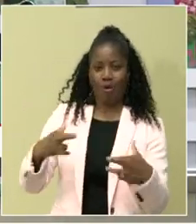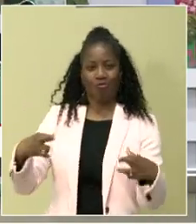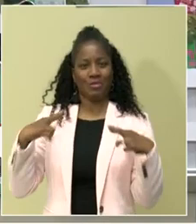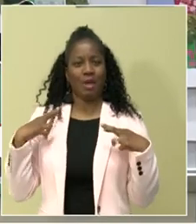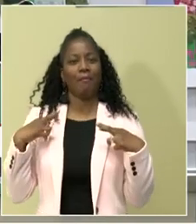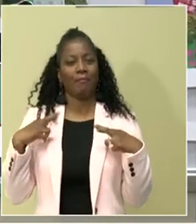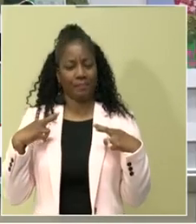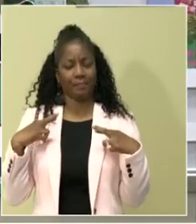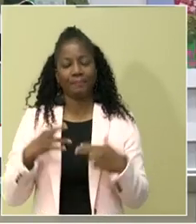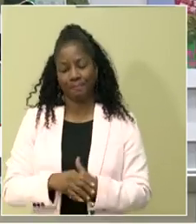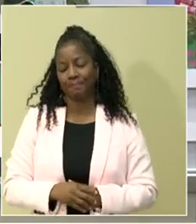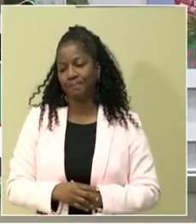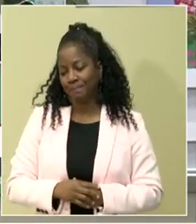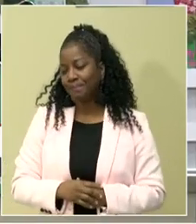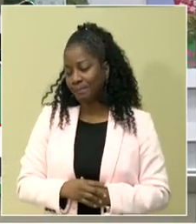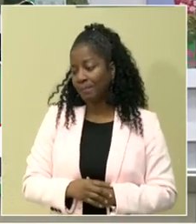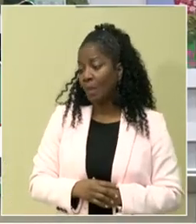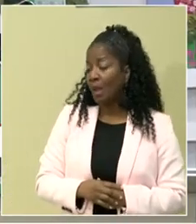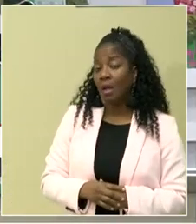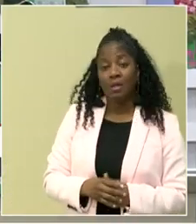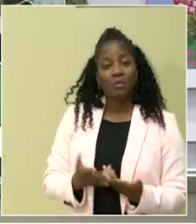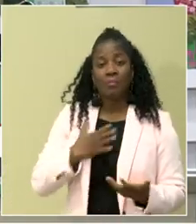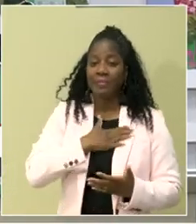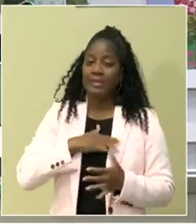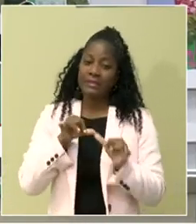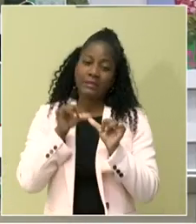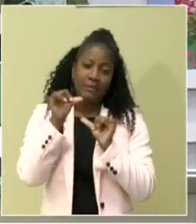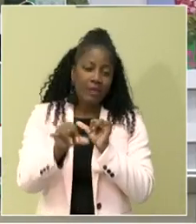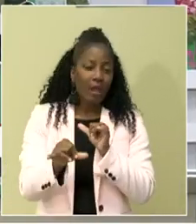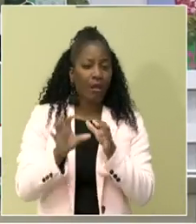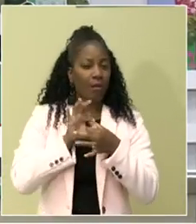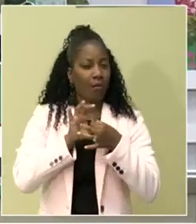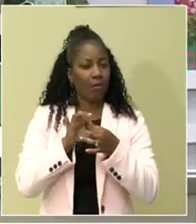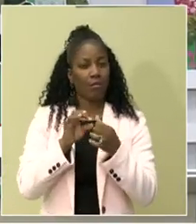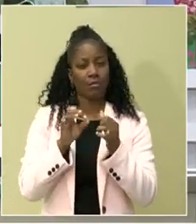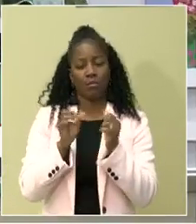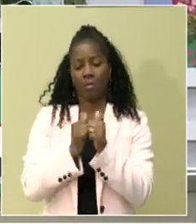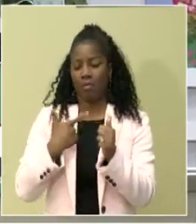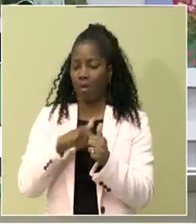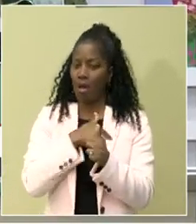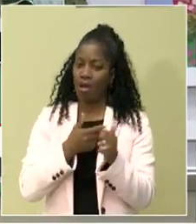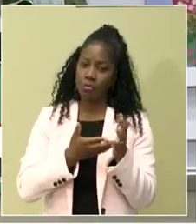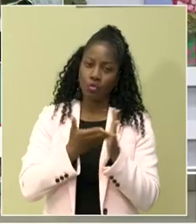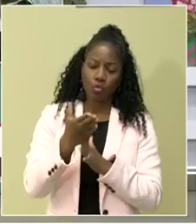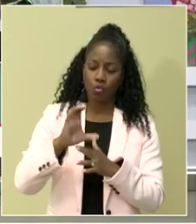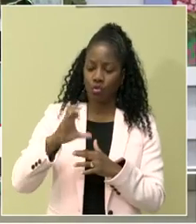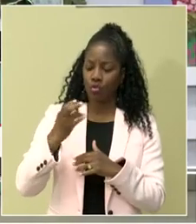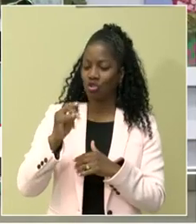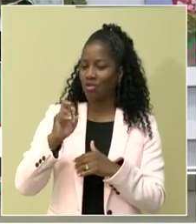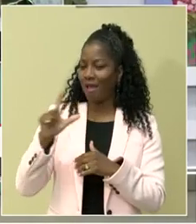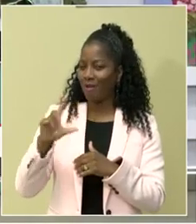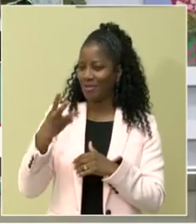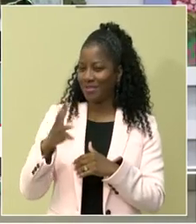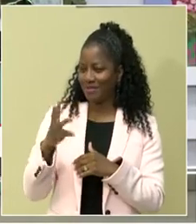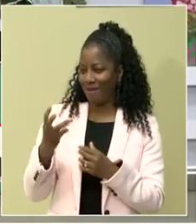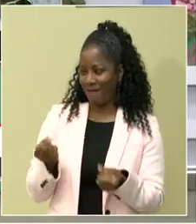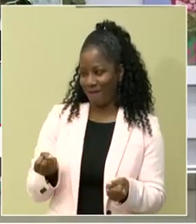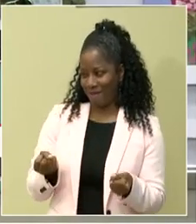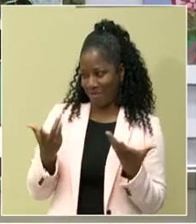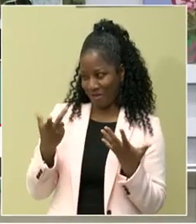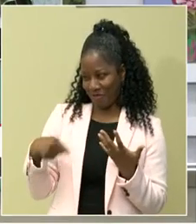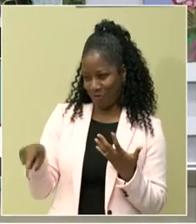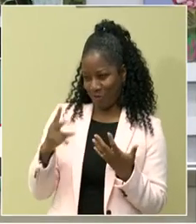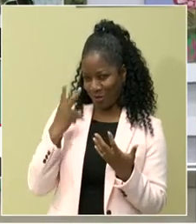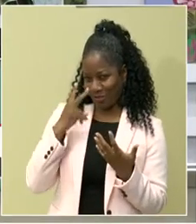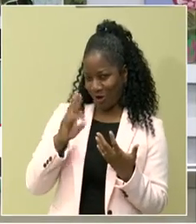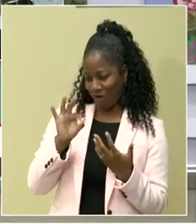retirement. So stay connected to us through the Office on Aging, through Channel 16. How many people saw our